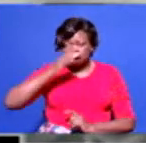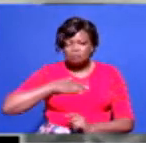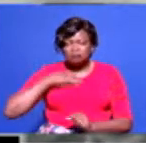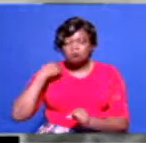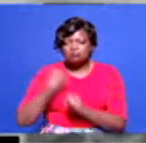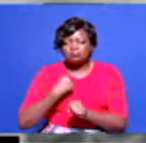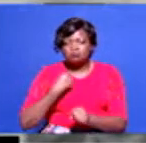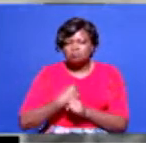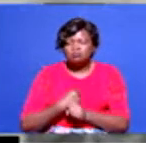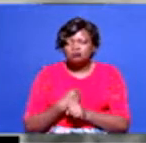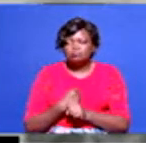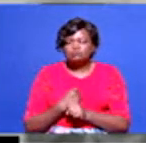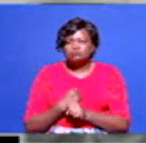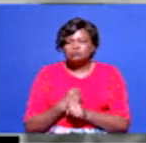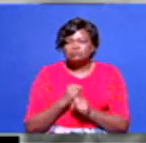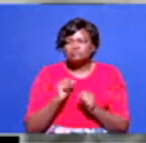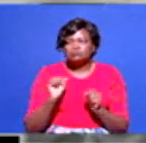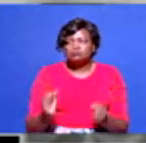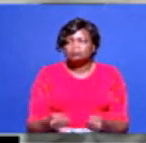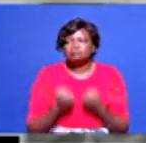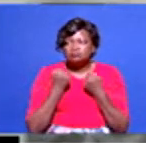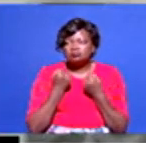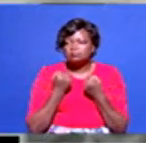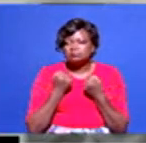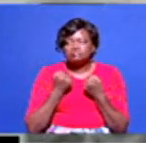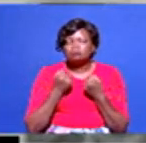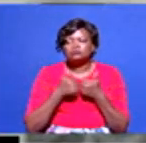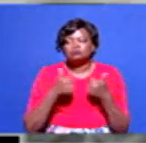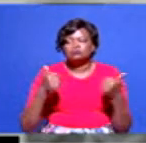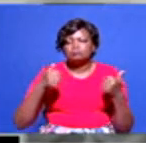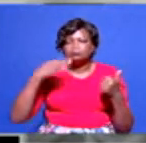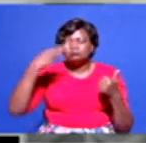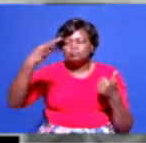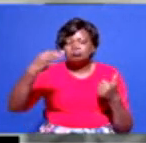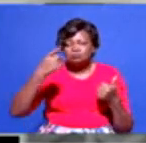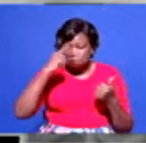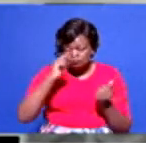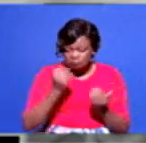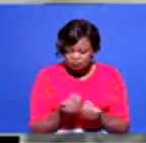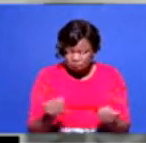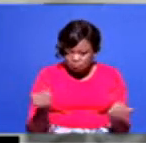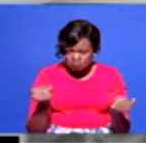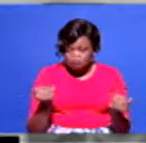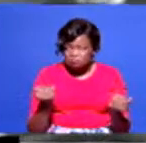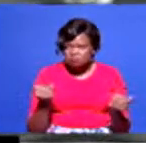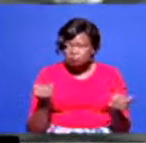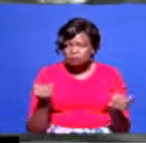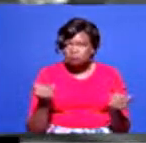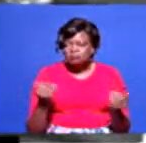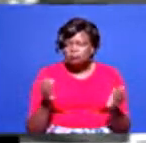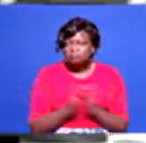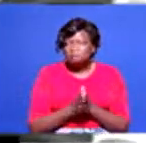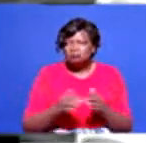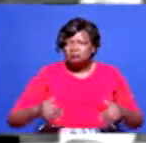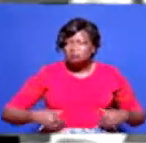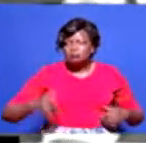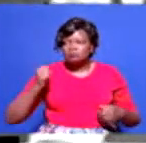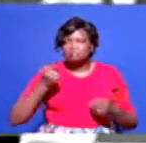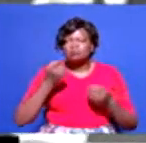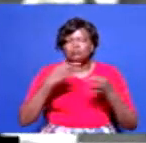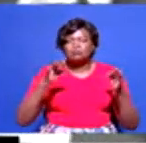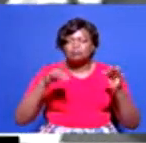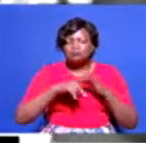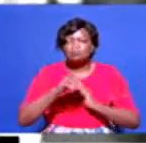to secure a bright future for the children and youth of Kenya. Free primary education